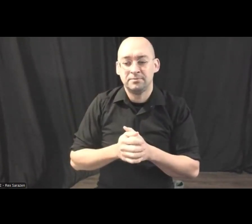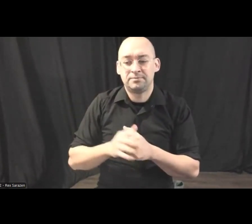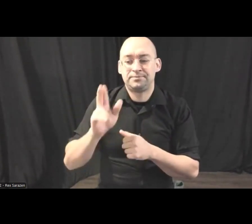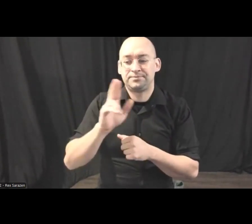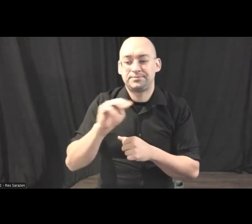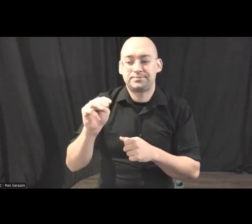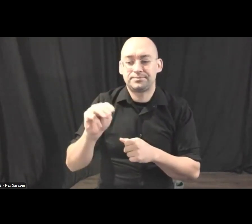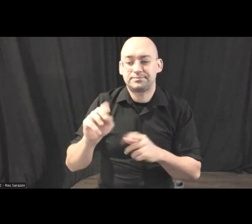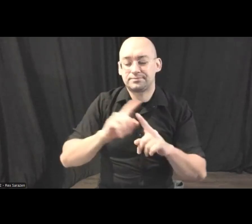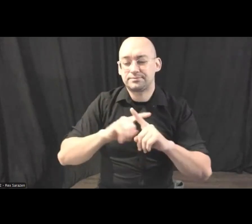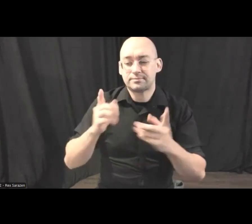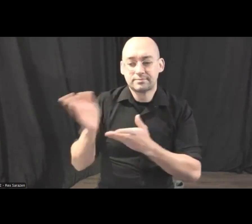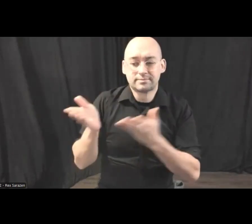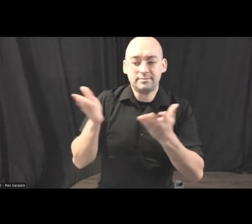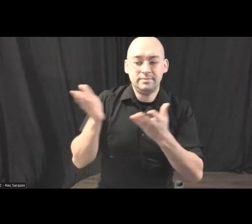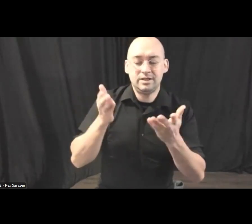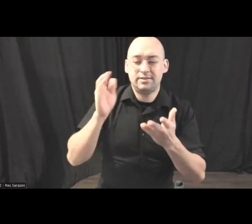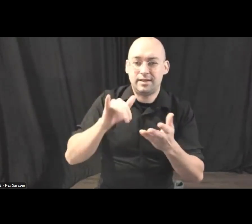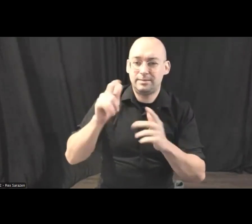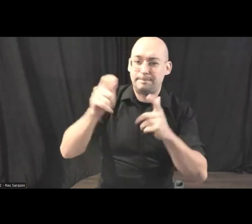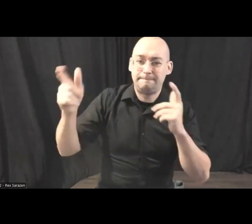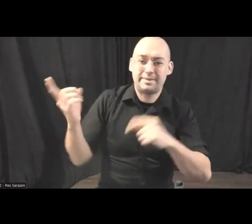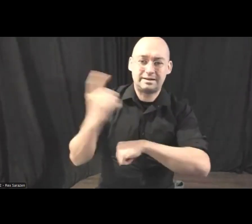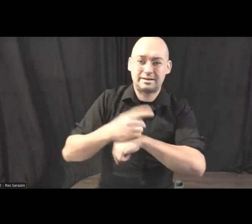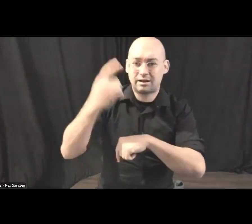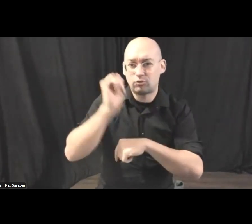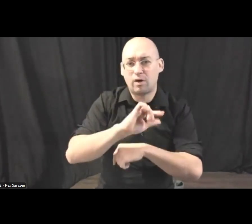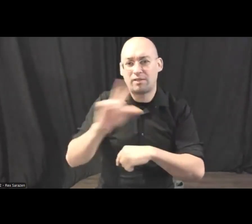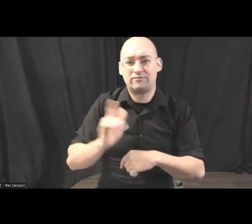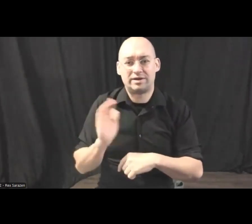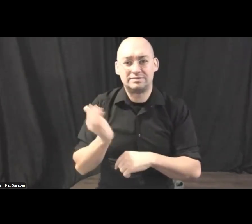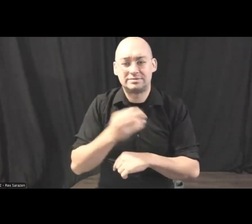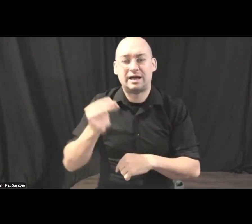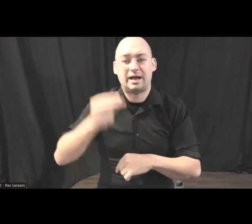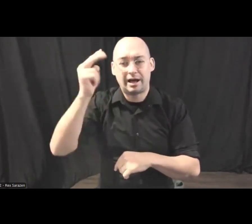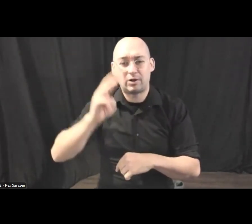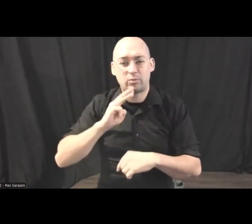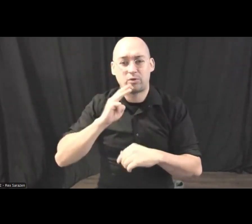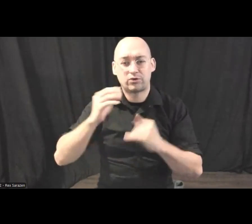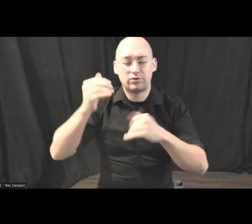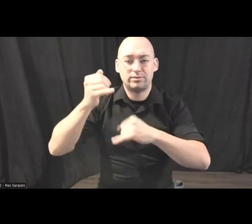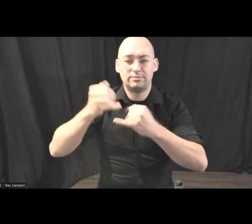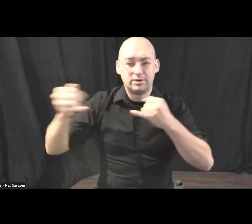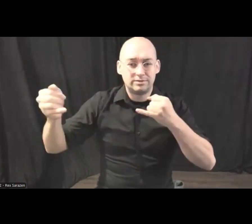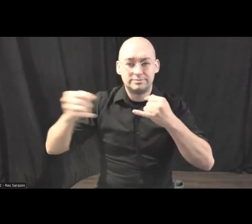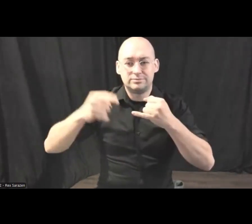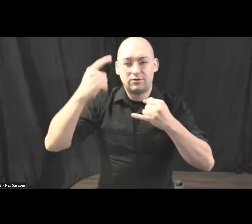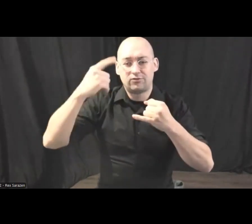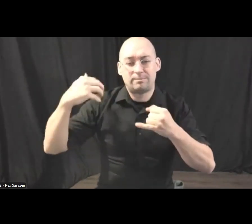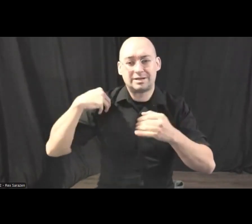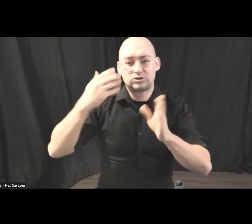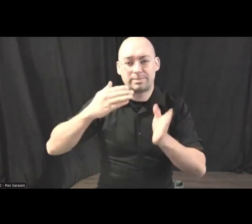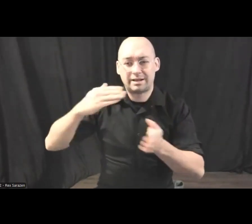So we carry that, that was a momentous day for all of us, really a high water mark for the Master Plan for Aging. And today is